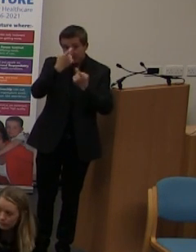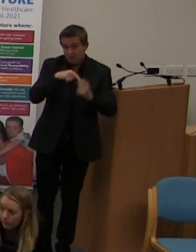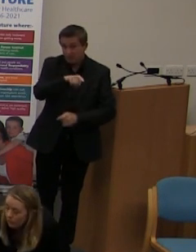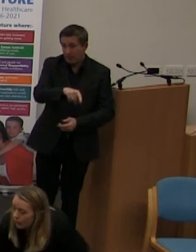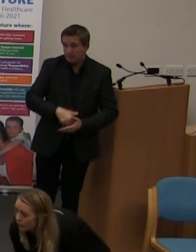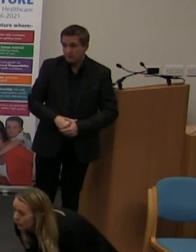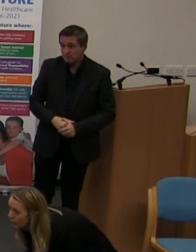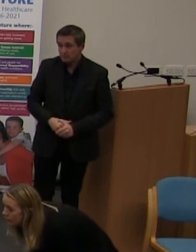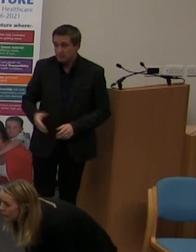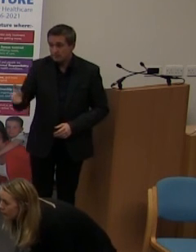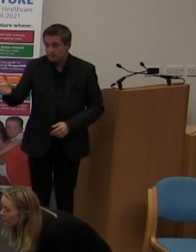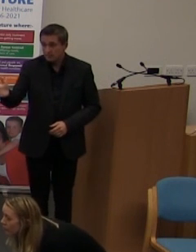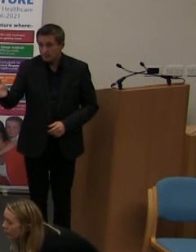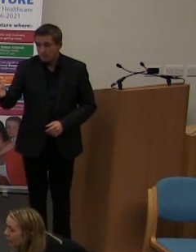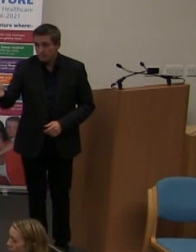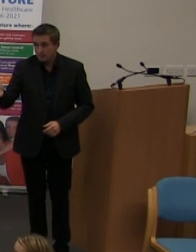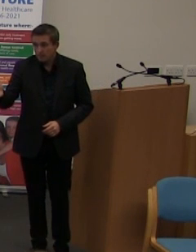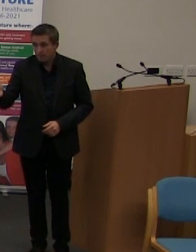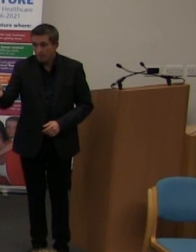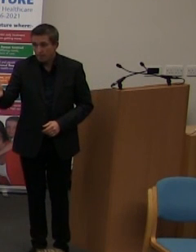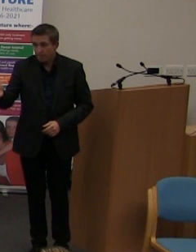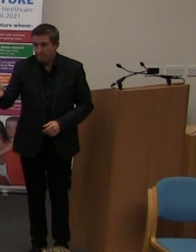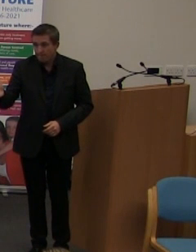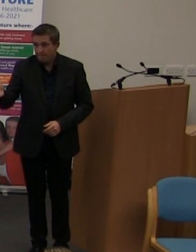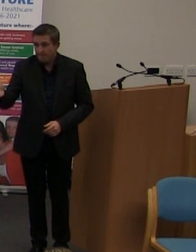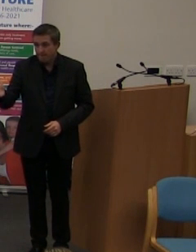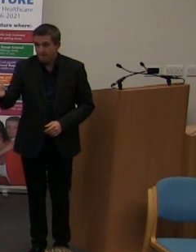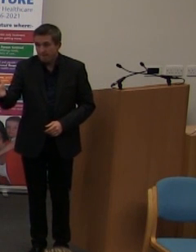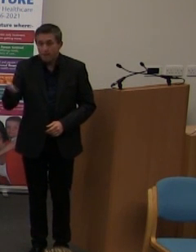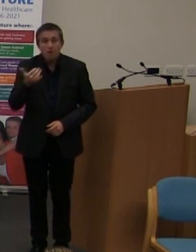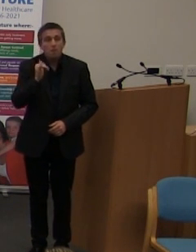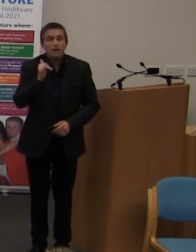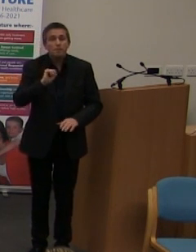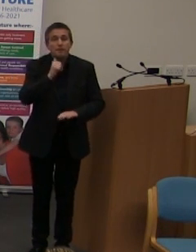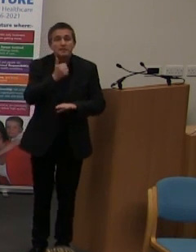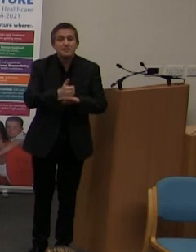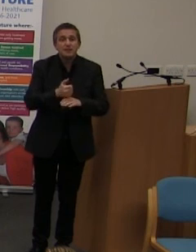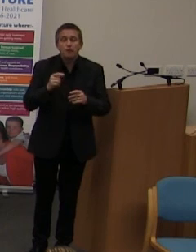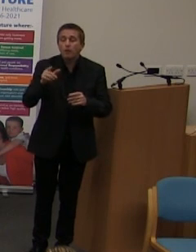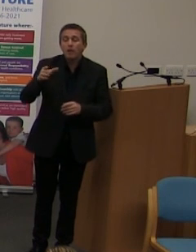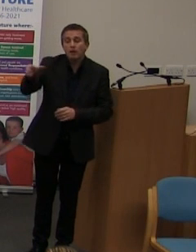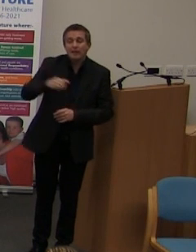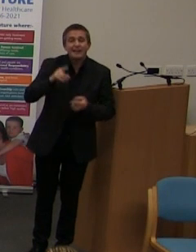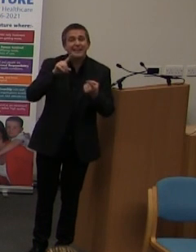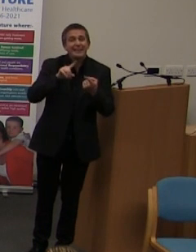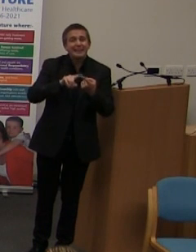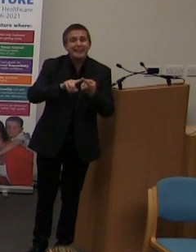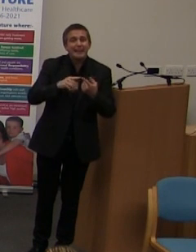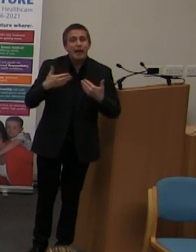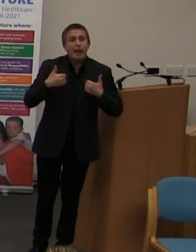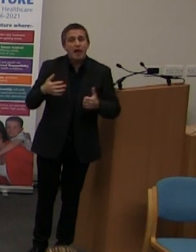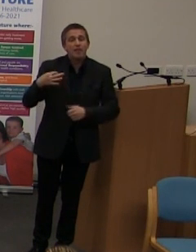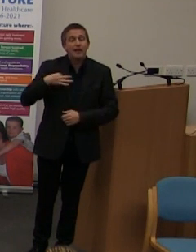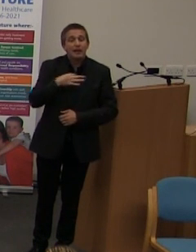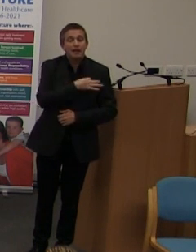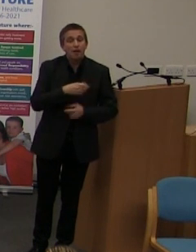was just going to say, so we would want to get our e-health clinical lead involved in that. And it's not well known, but there is a